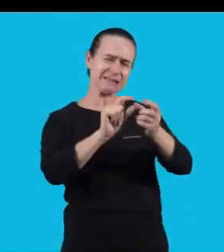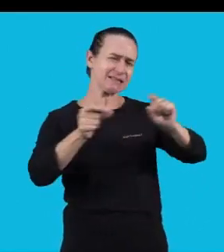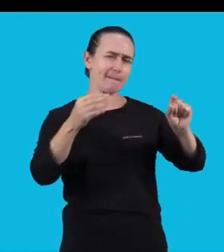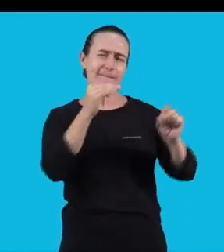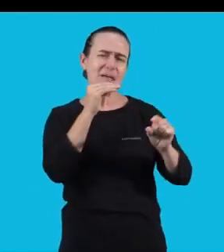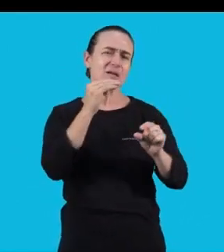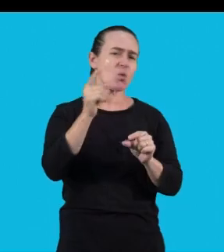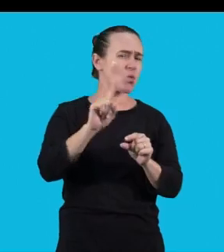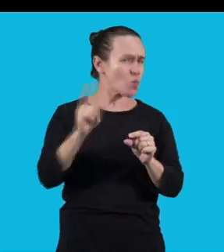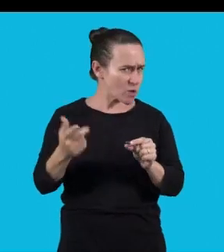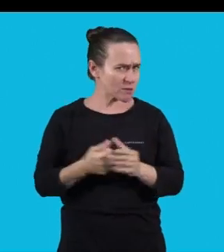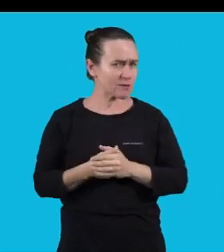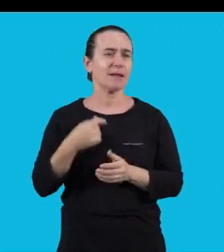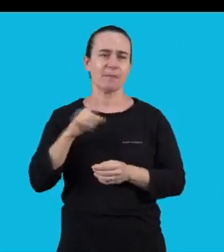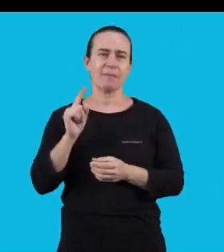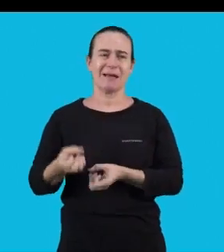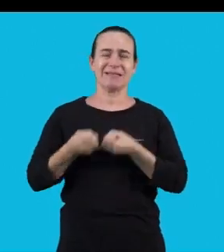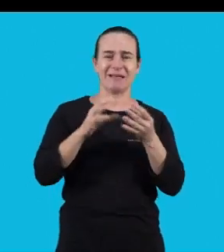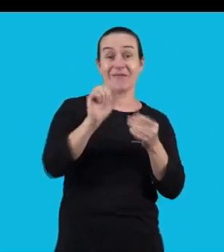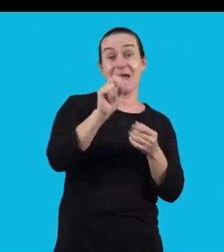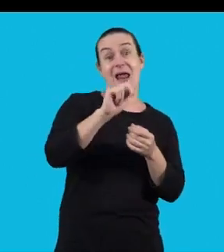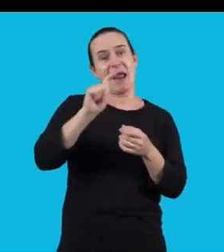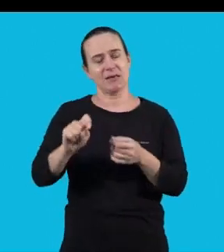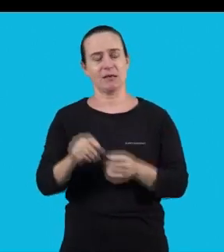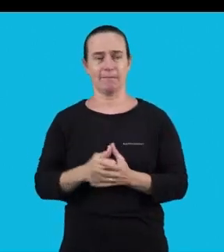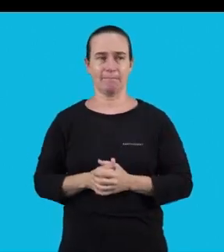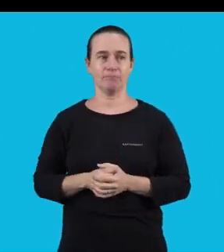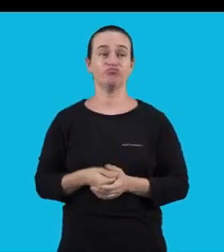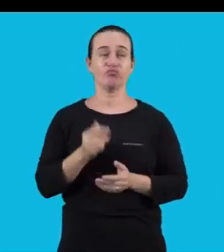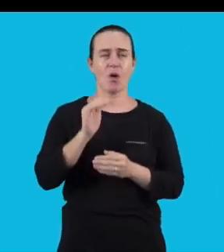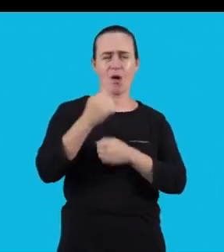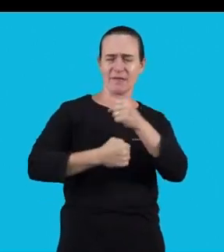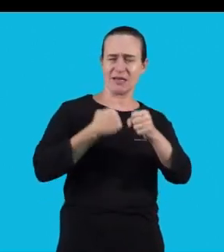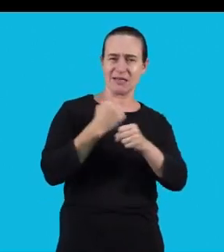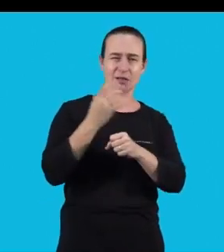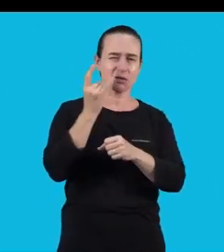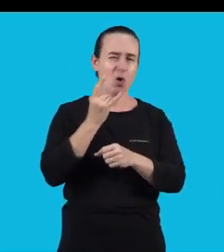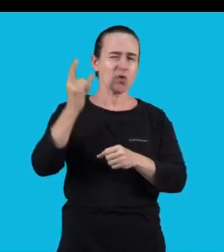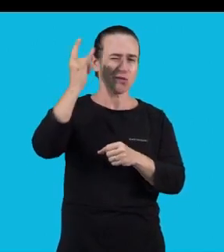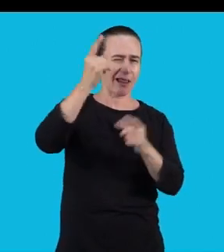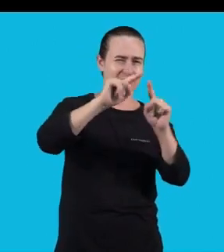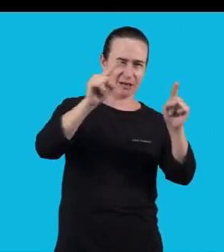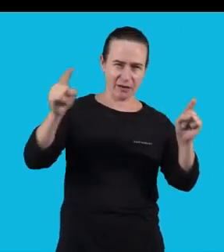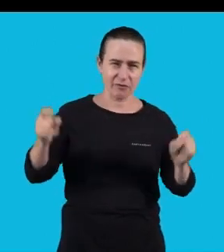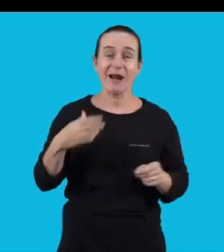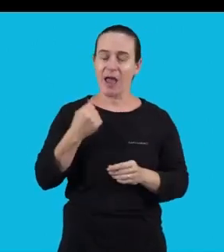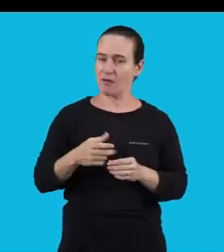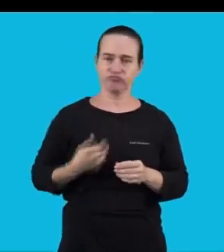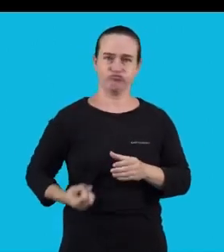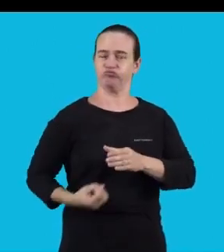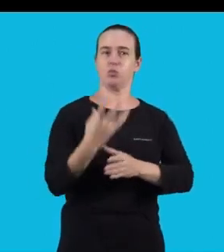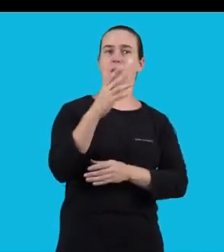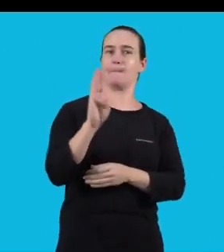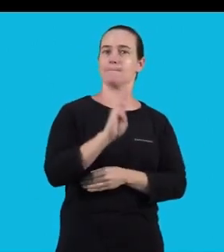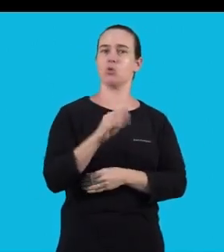it means in that sentence and then provide an antonym. Over the years, hotel alternatives have boomed